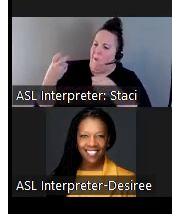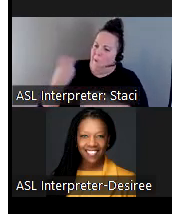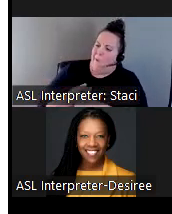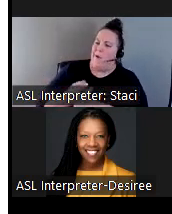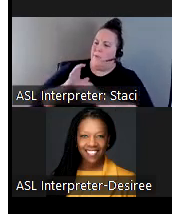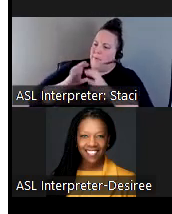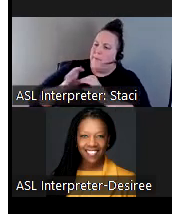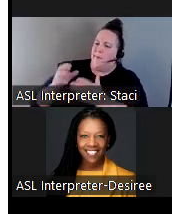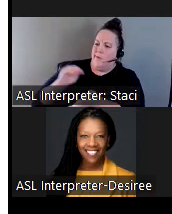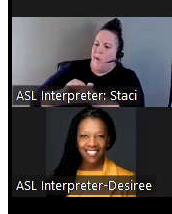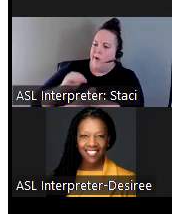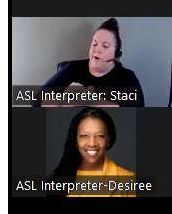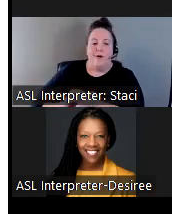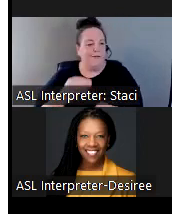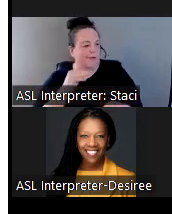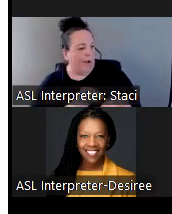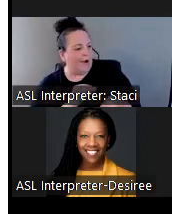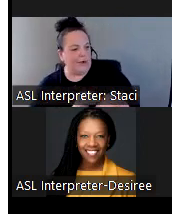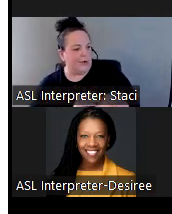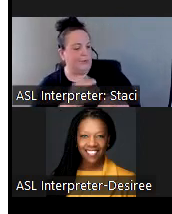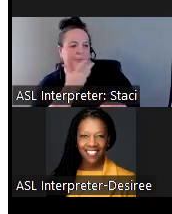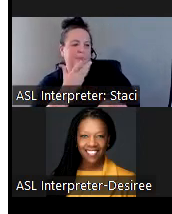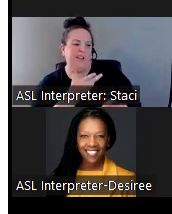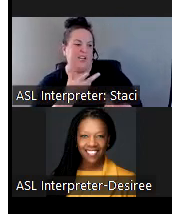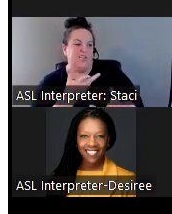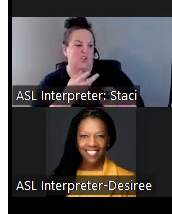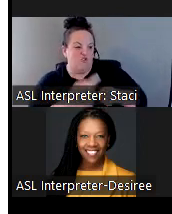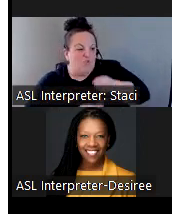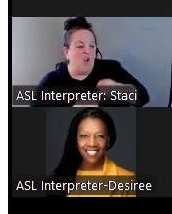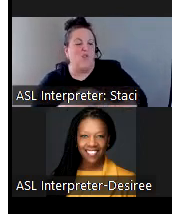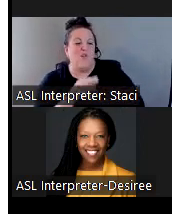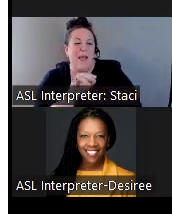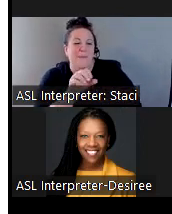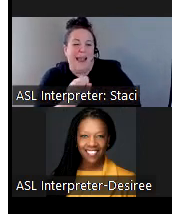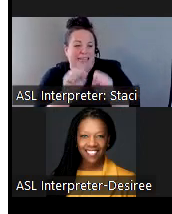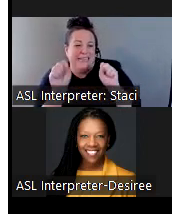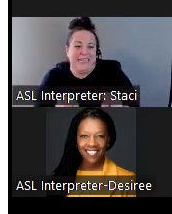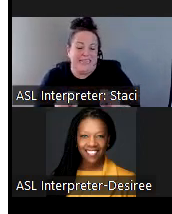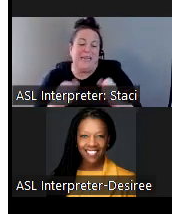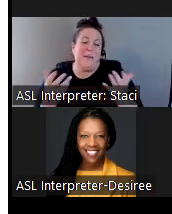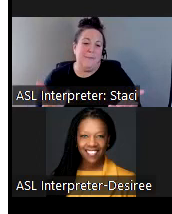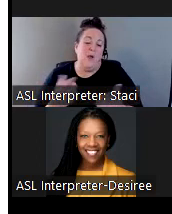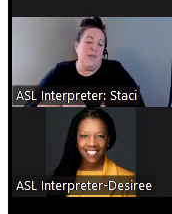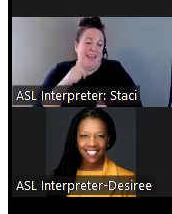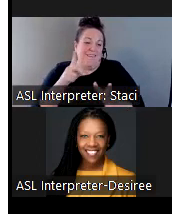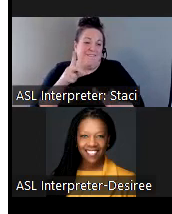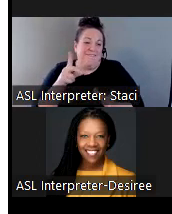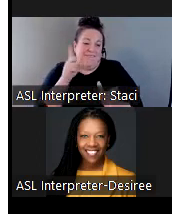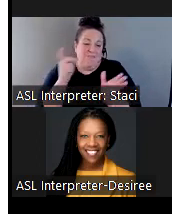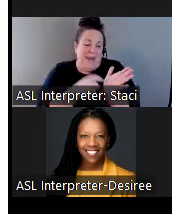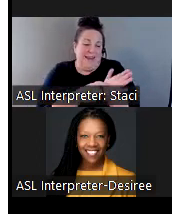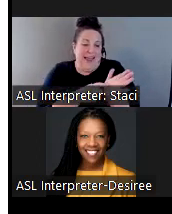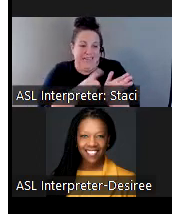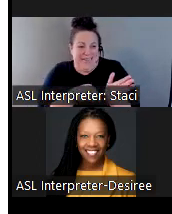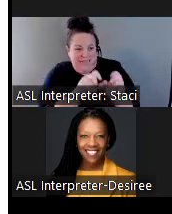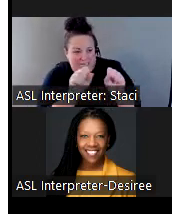my provider. We hear from providers, I have trouble with that MIS system. And so we acknowledge that, and we know that